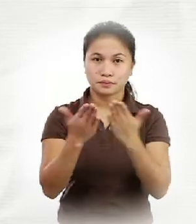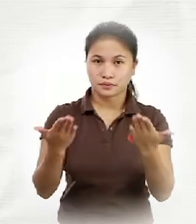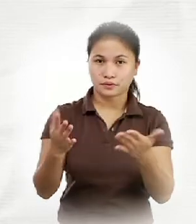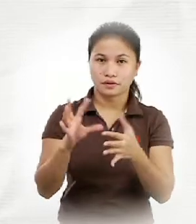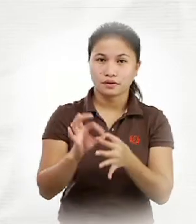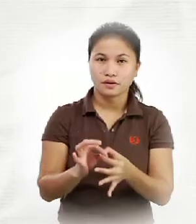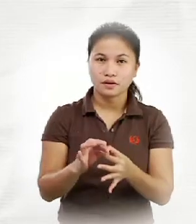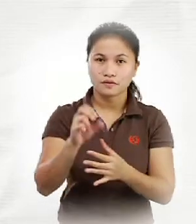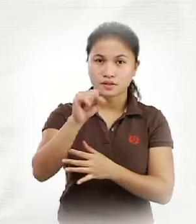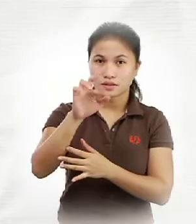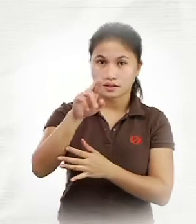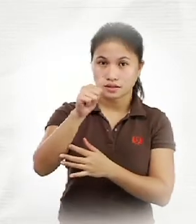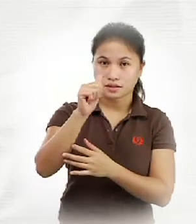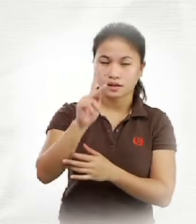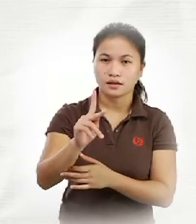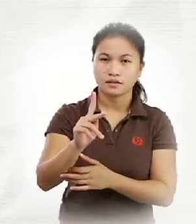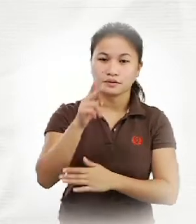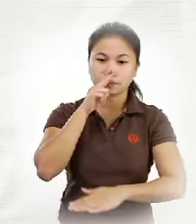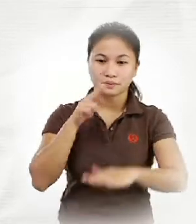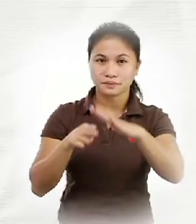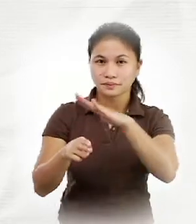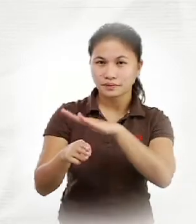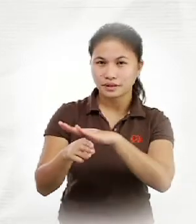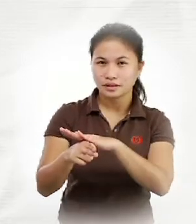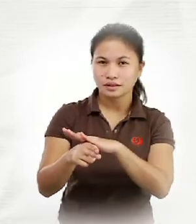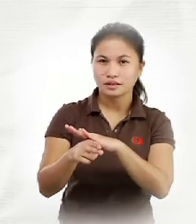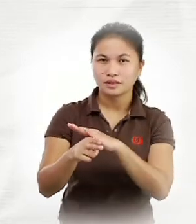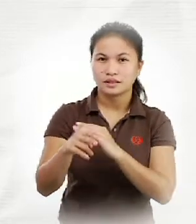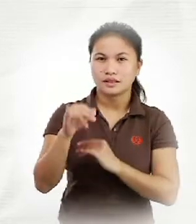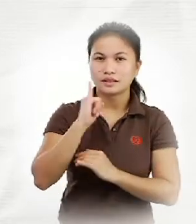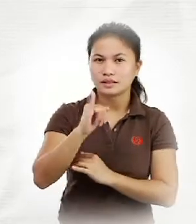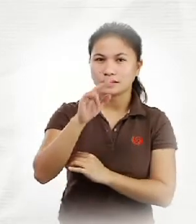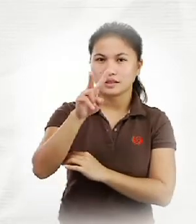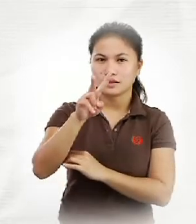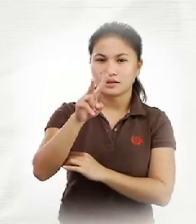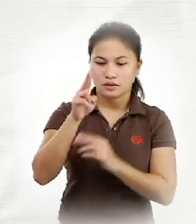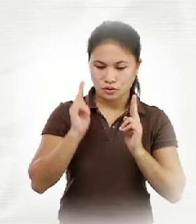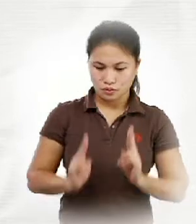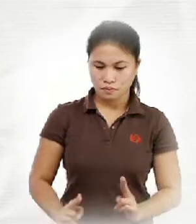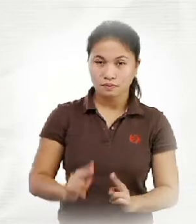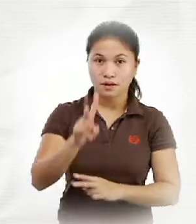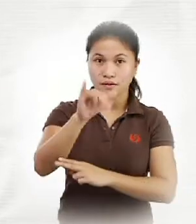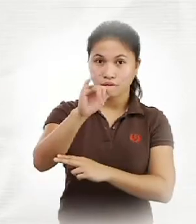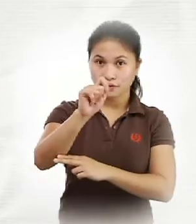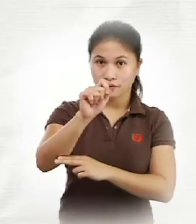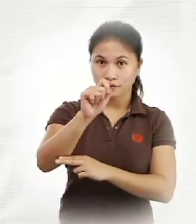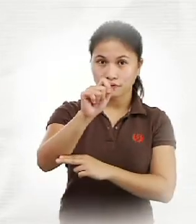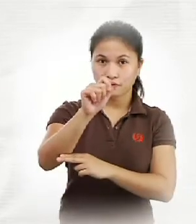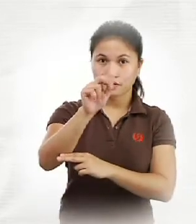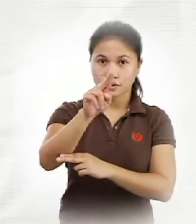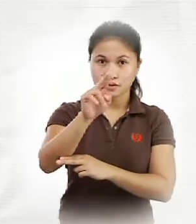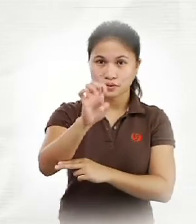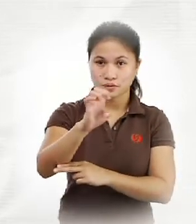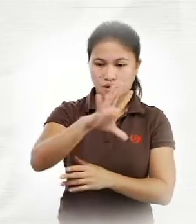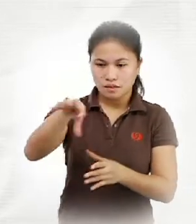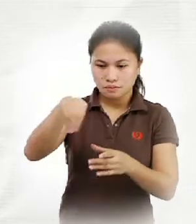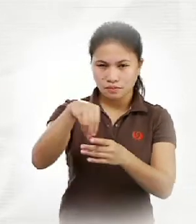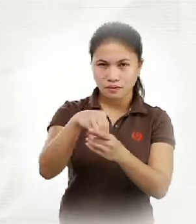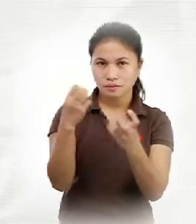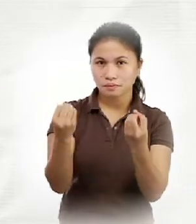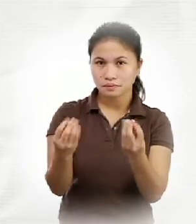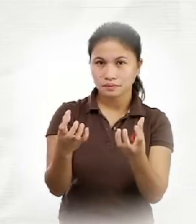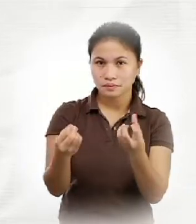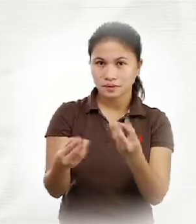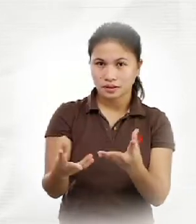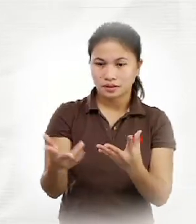that humility is a human virtue, involving a lot of human choices,